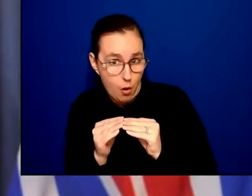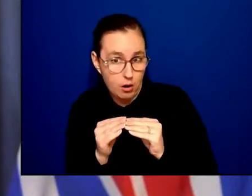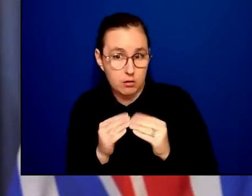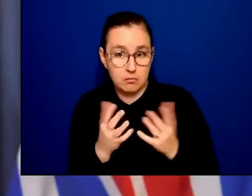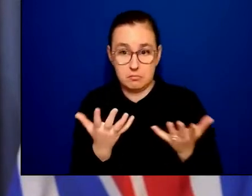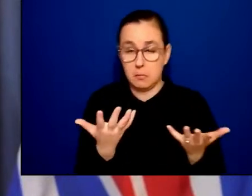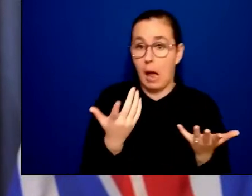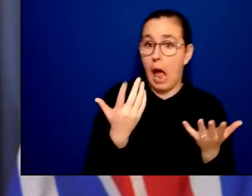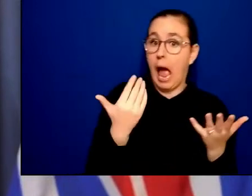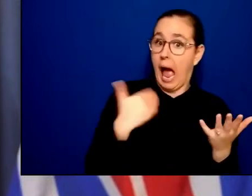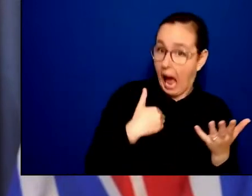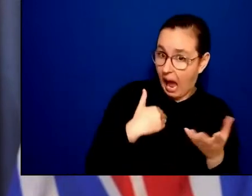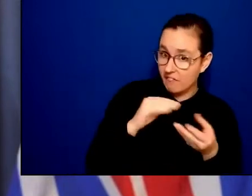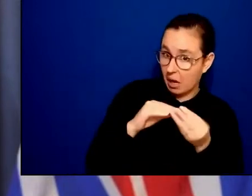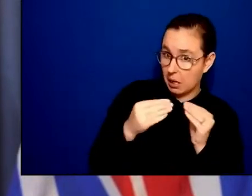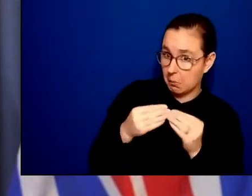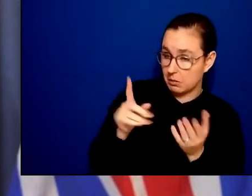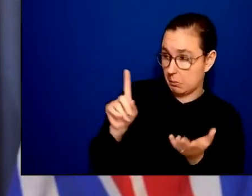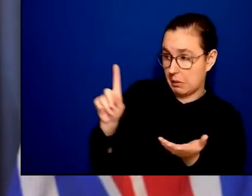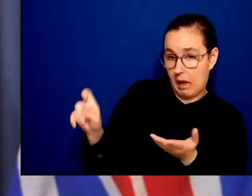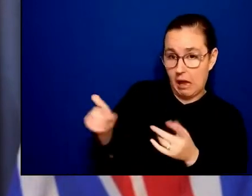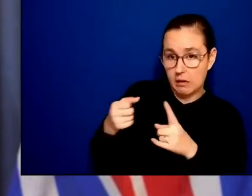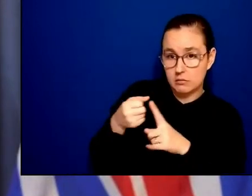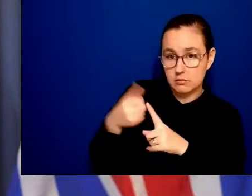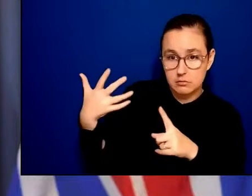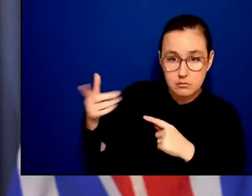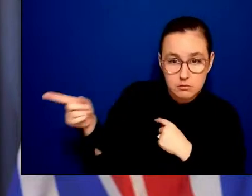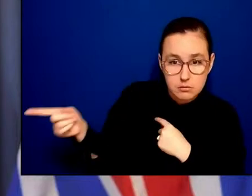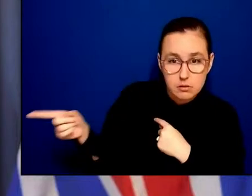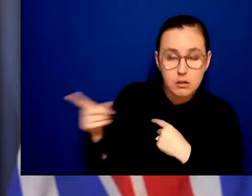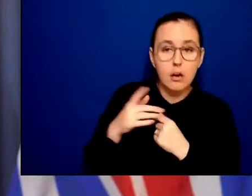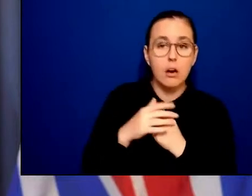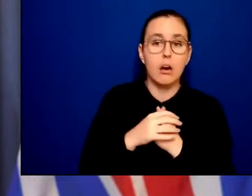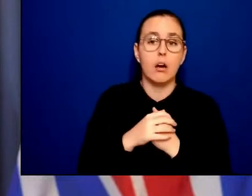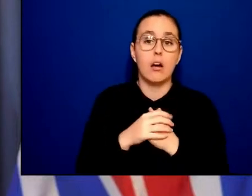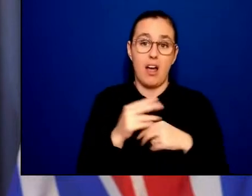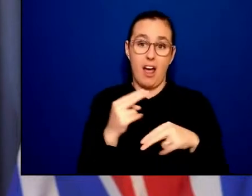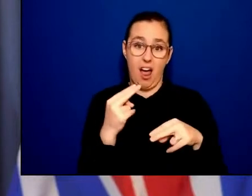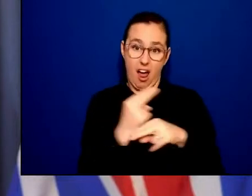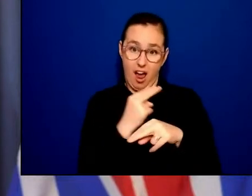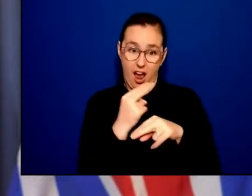that. What I can tell you is that they have been, in terms of the highway where the slides were,